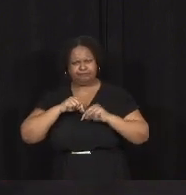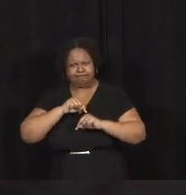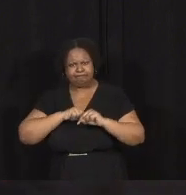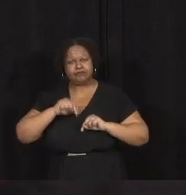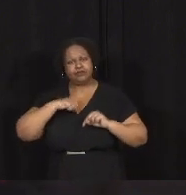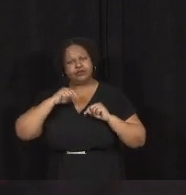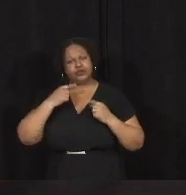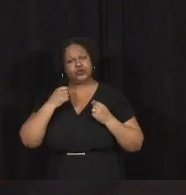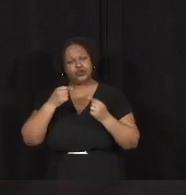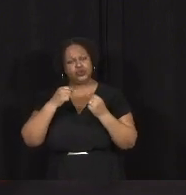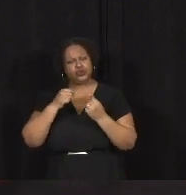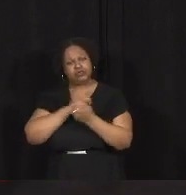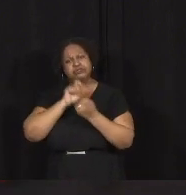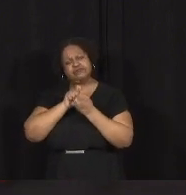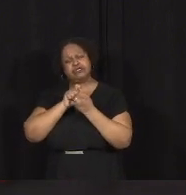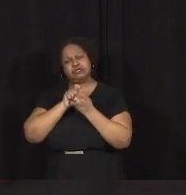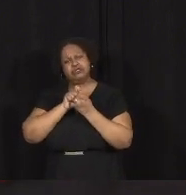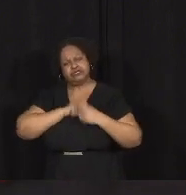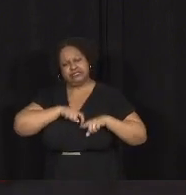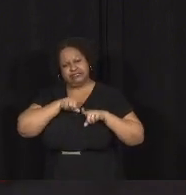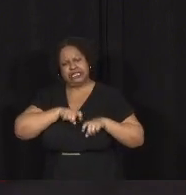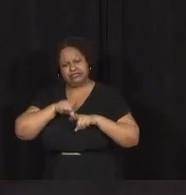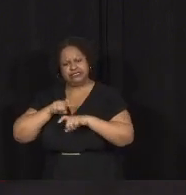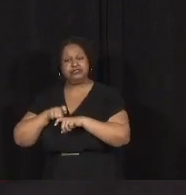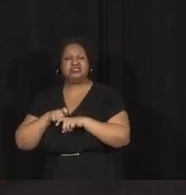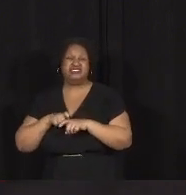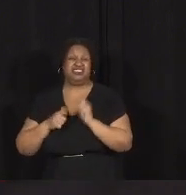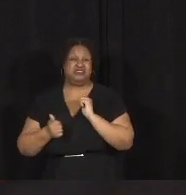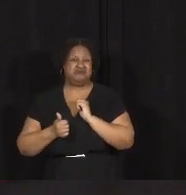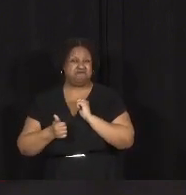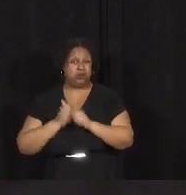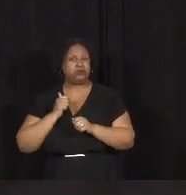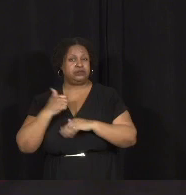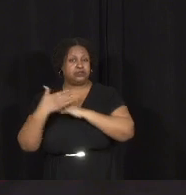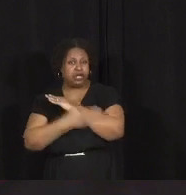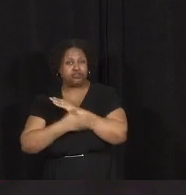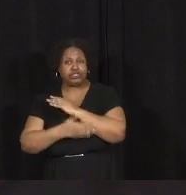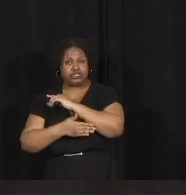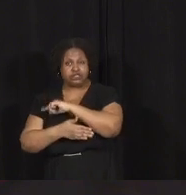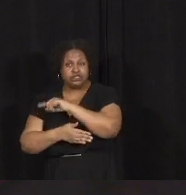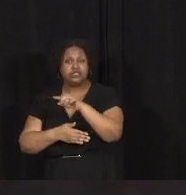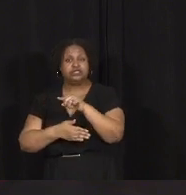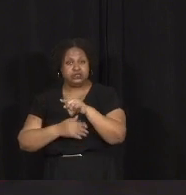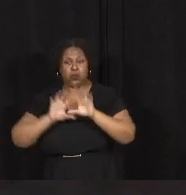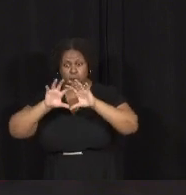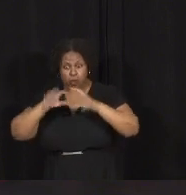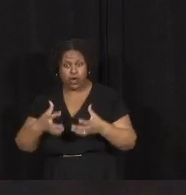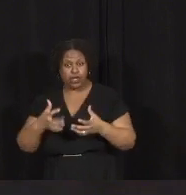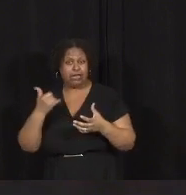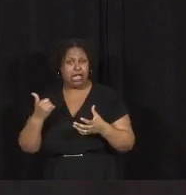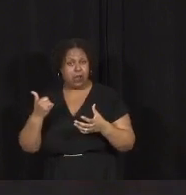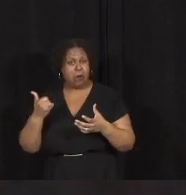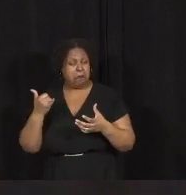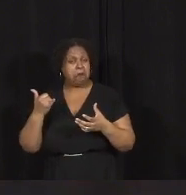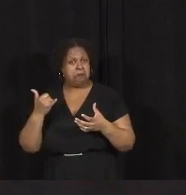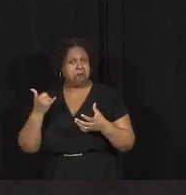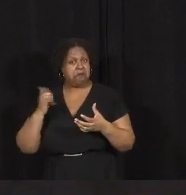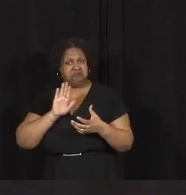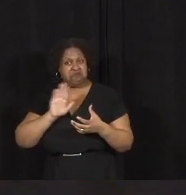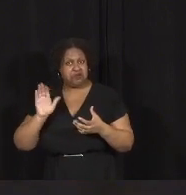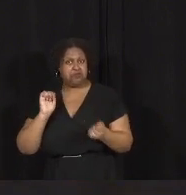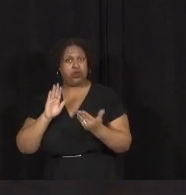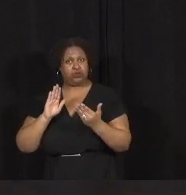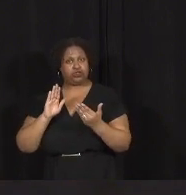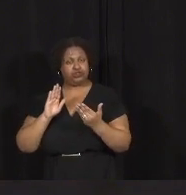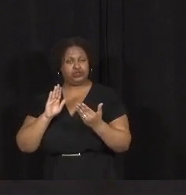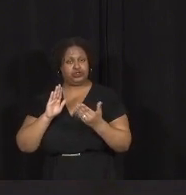that most of the world is working to, and we have to believe is correct, is that this is a disease that